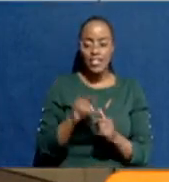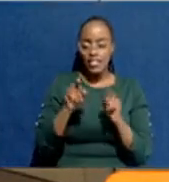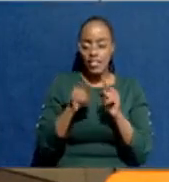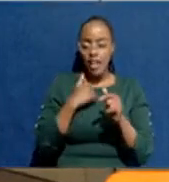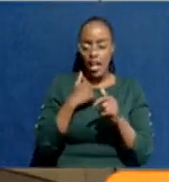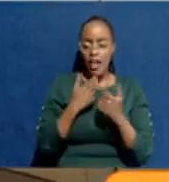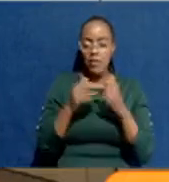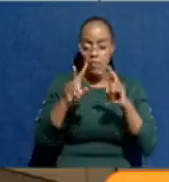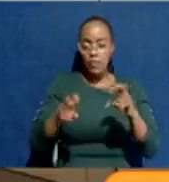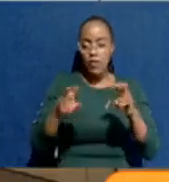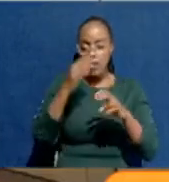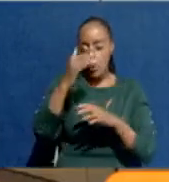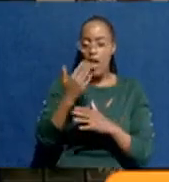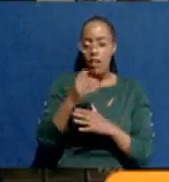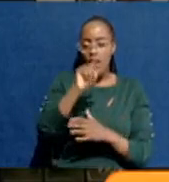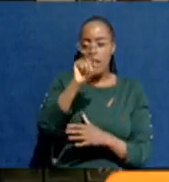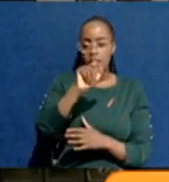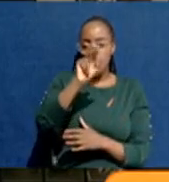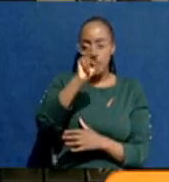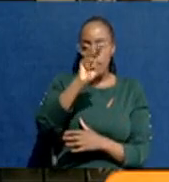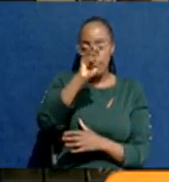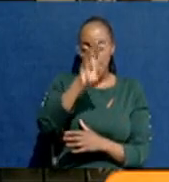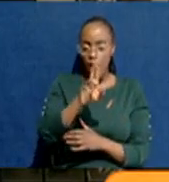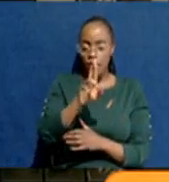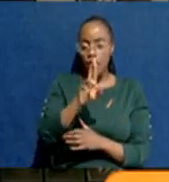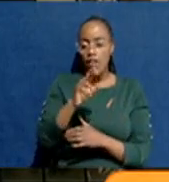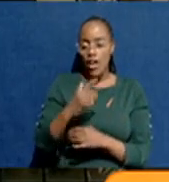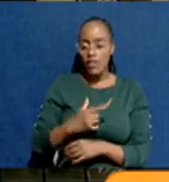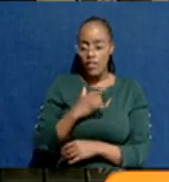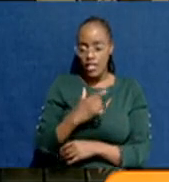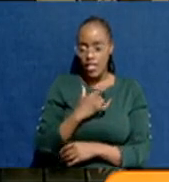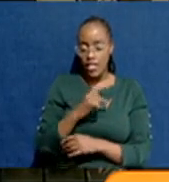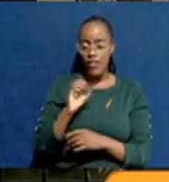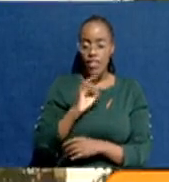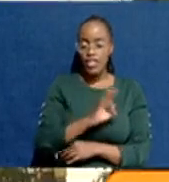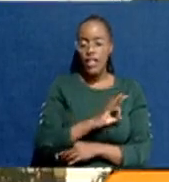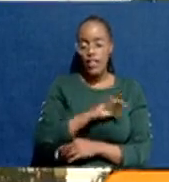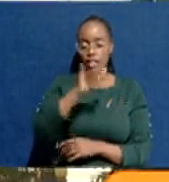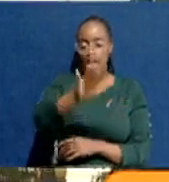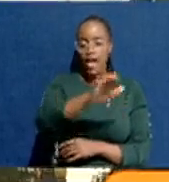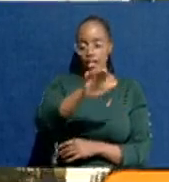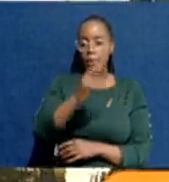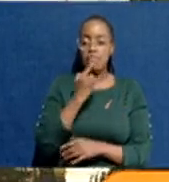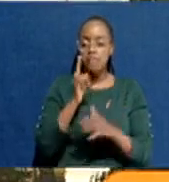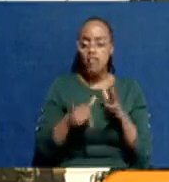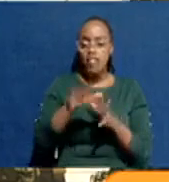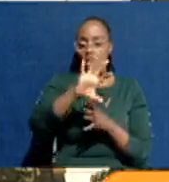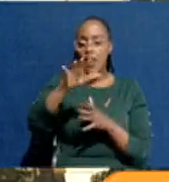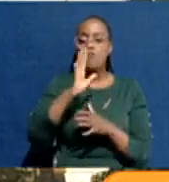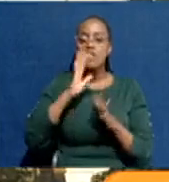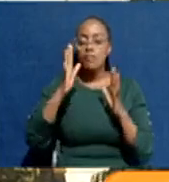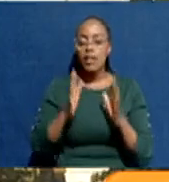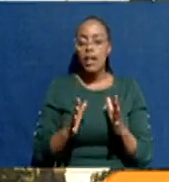being investigated over Zanzibar tour by members of the county assembly and staff of the assembly. It is alleged that the county